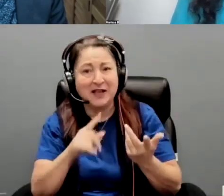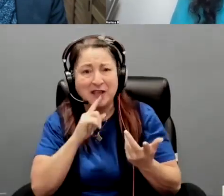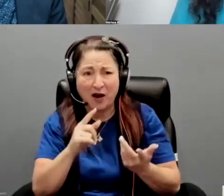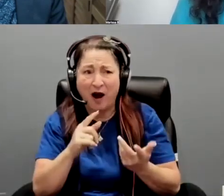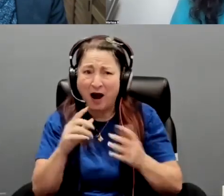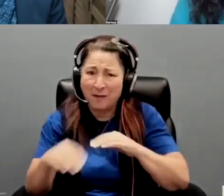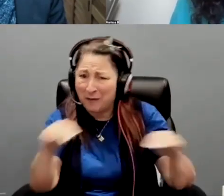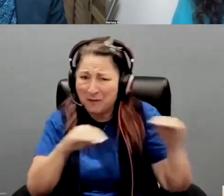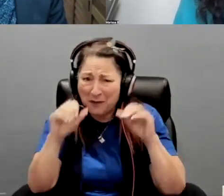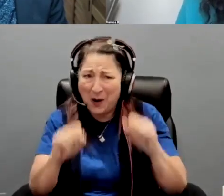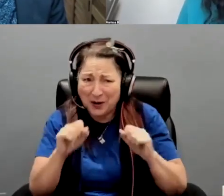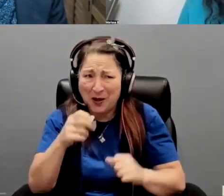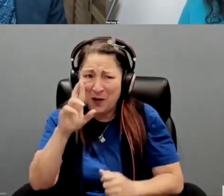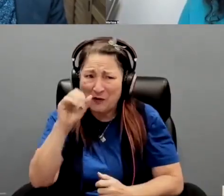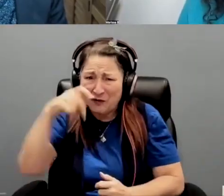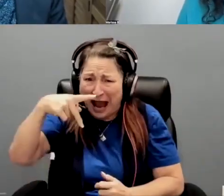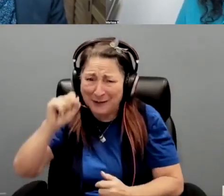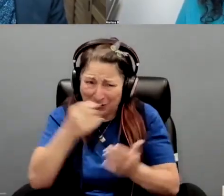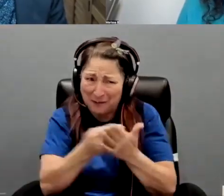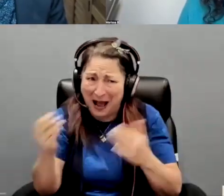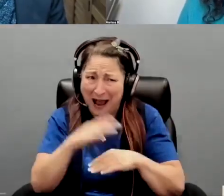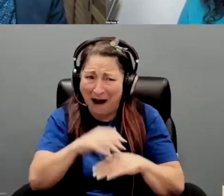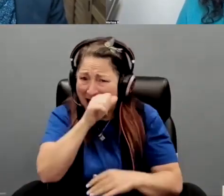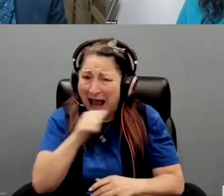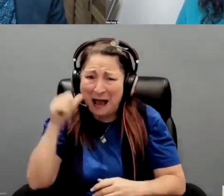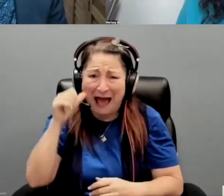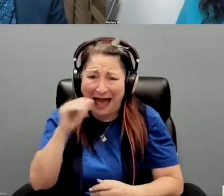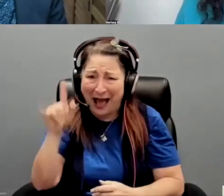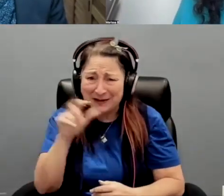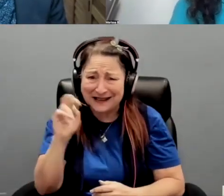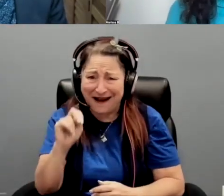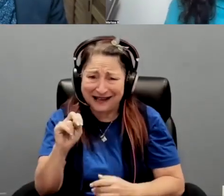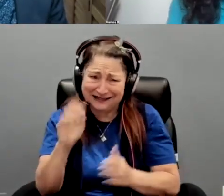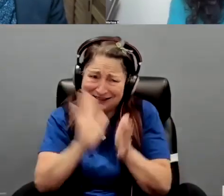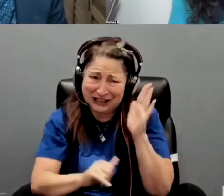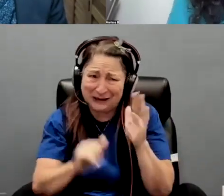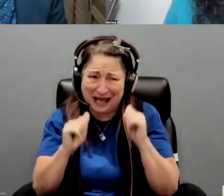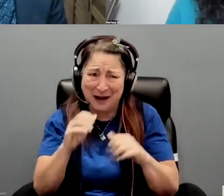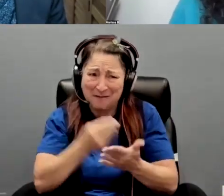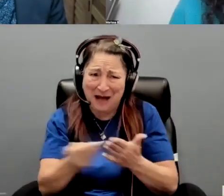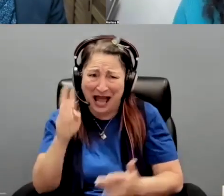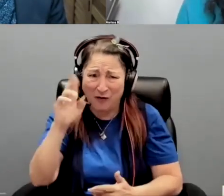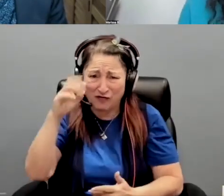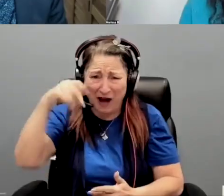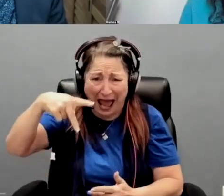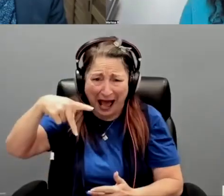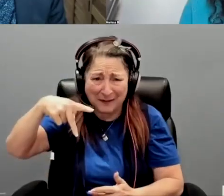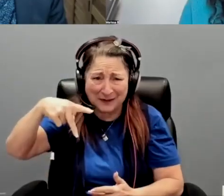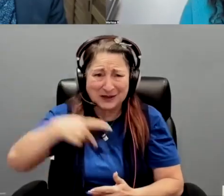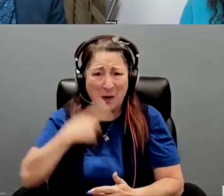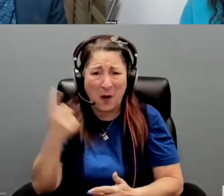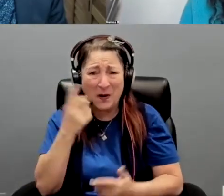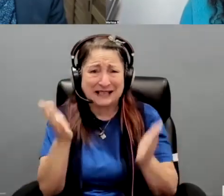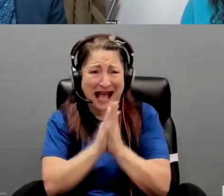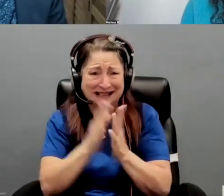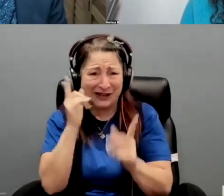on Amazon. So I for a fairly affordable price. So I think just always asking the right questions is